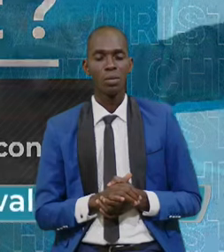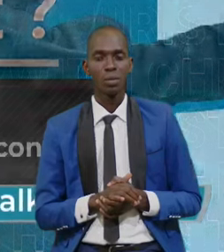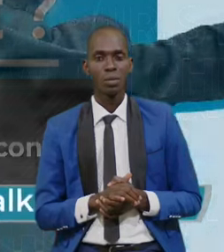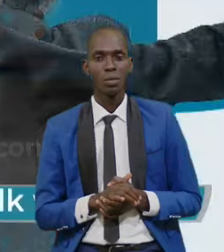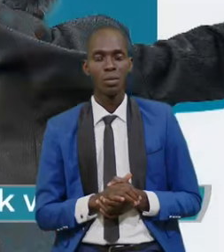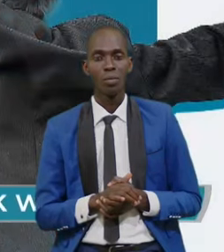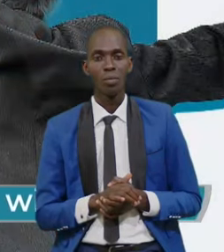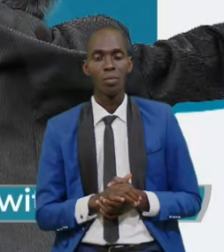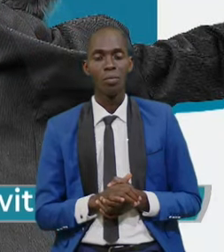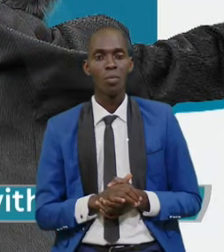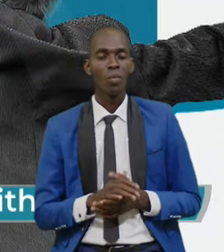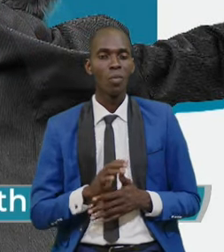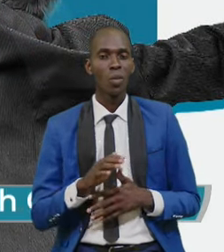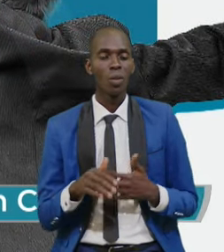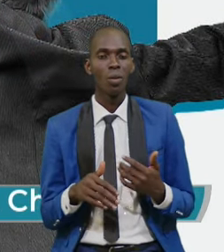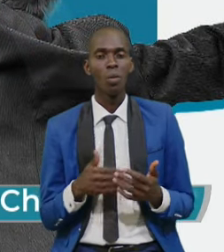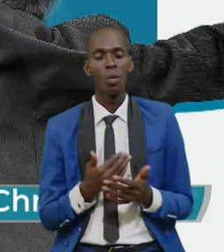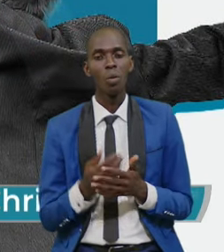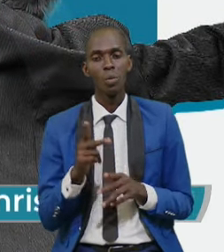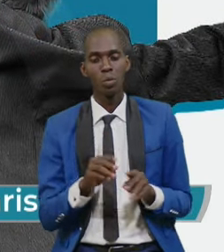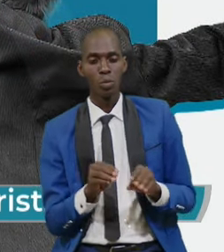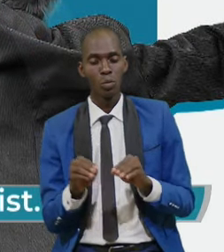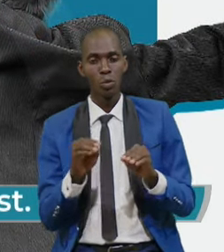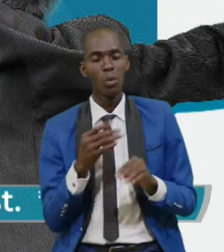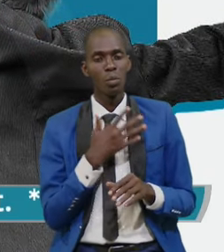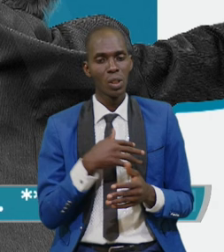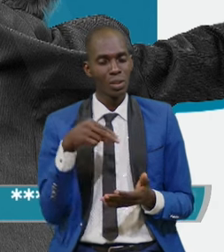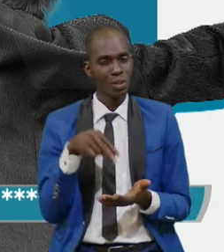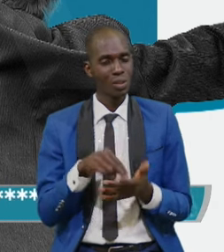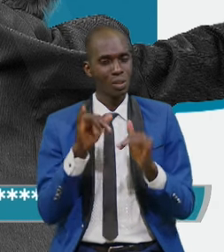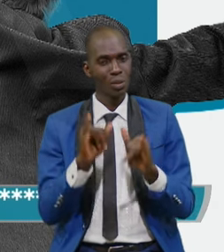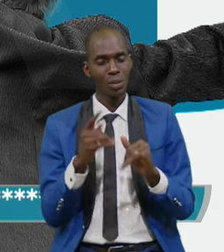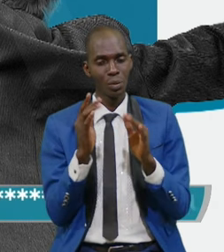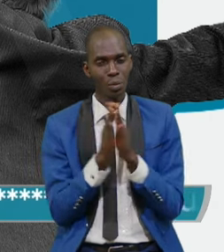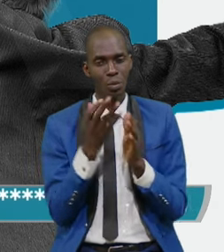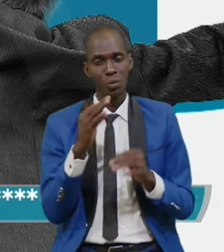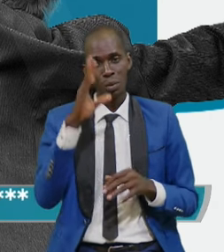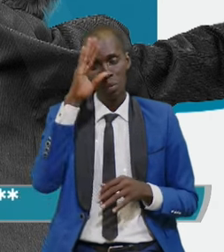Those movings, please stand still. The prayer of the man of God will soon come.